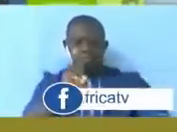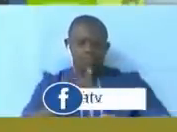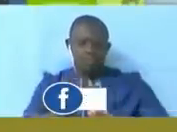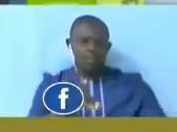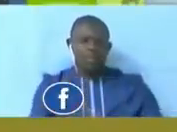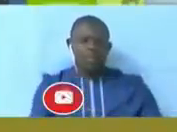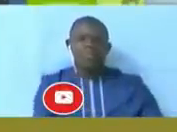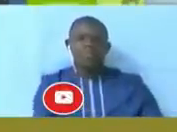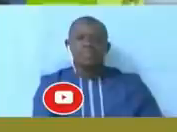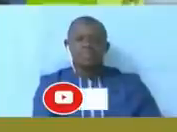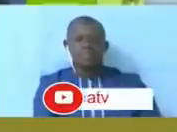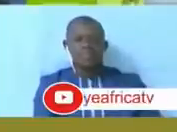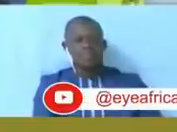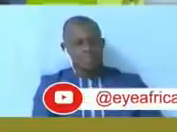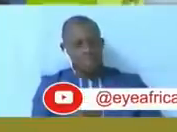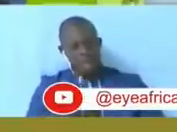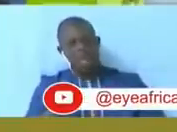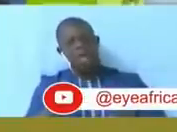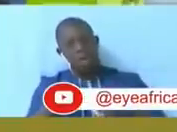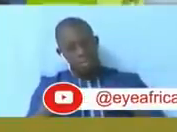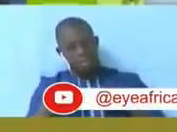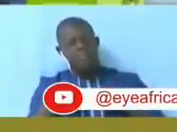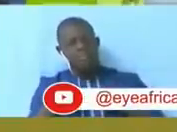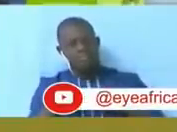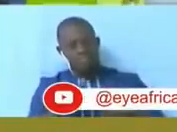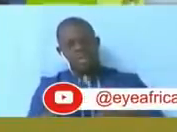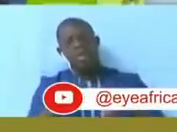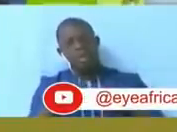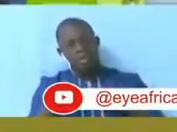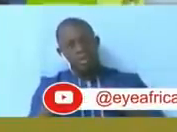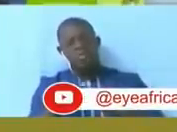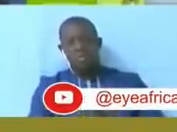wo kalodami. So I was obliged. We moved.